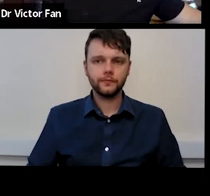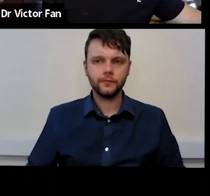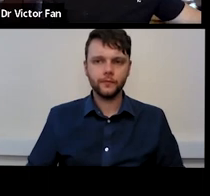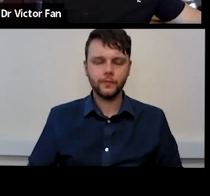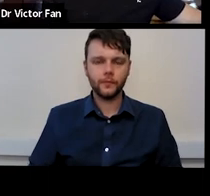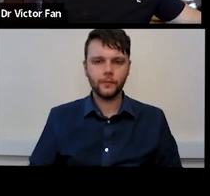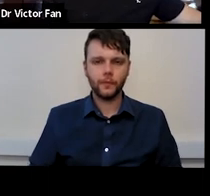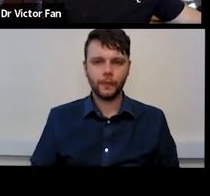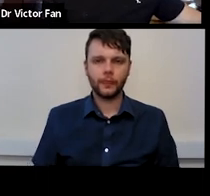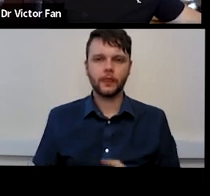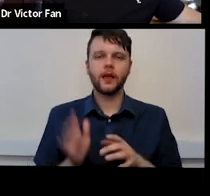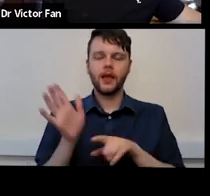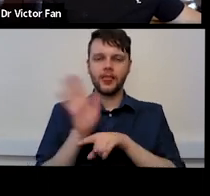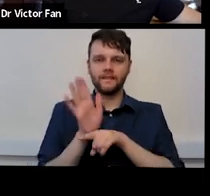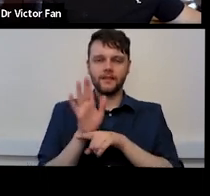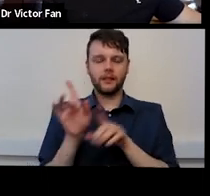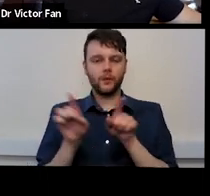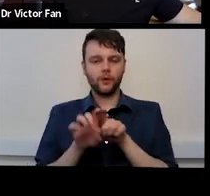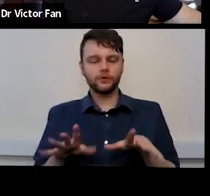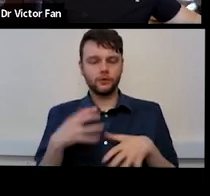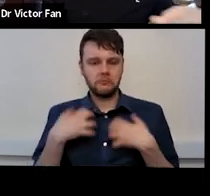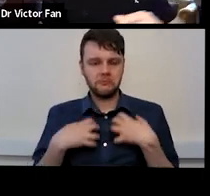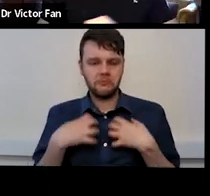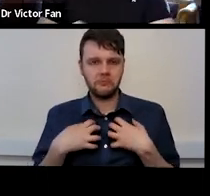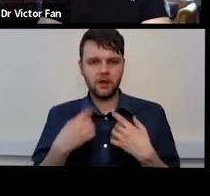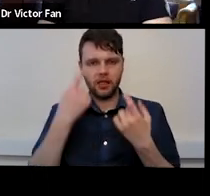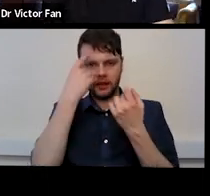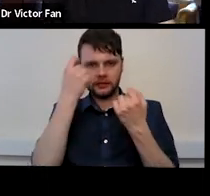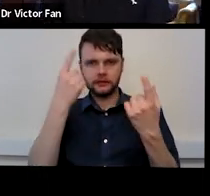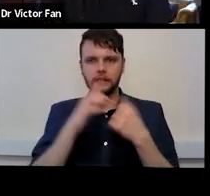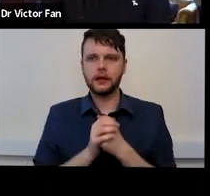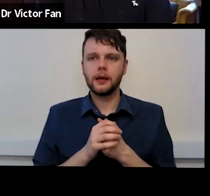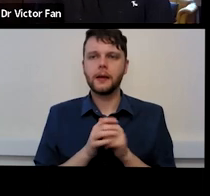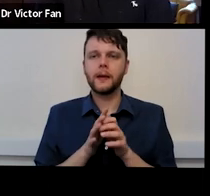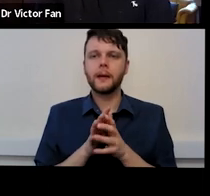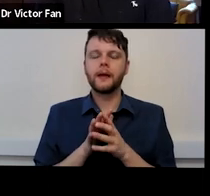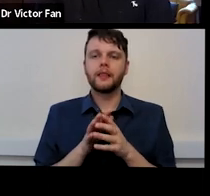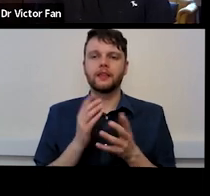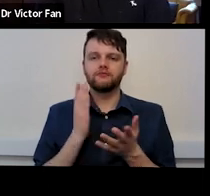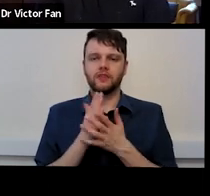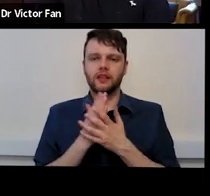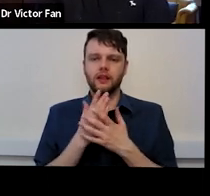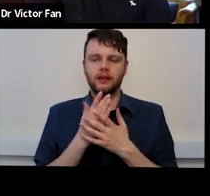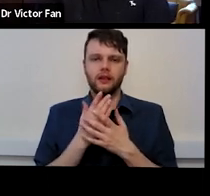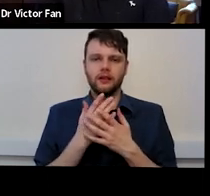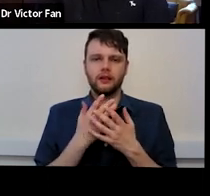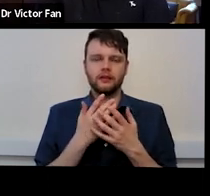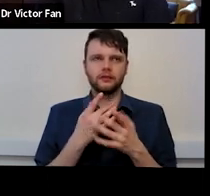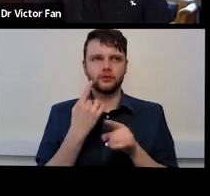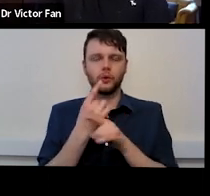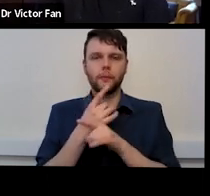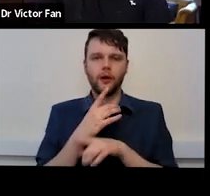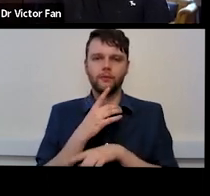the film is also very interesting. The idea is that Li Ziyuan is very fascinated with